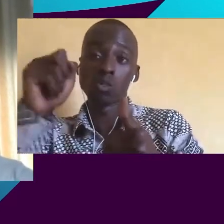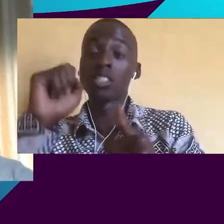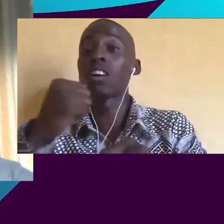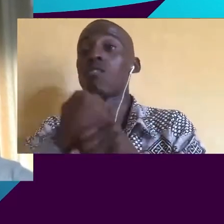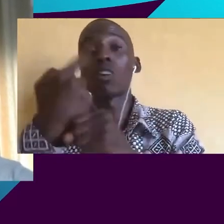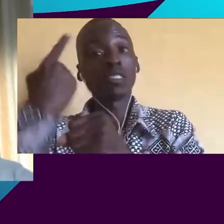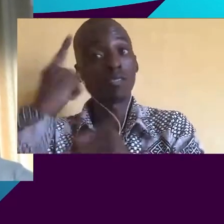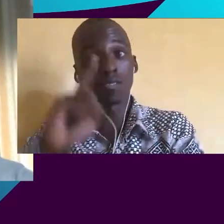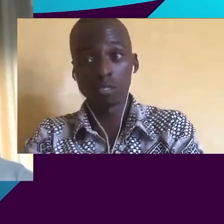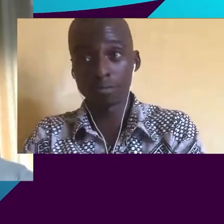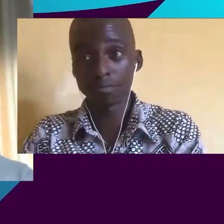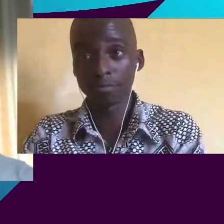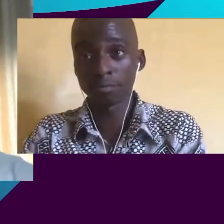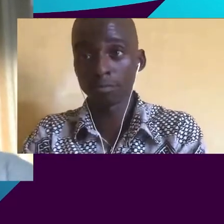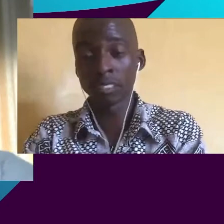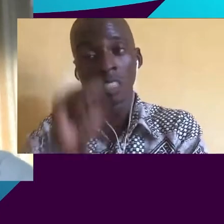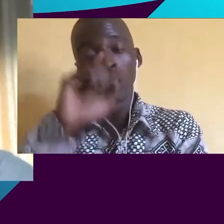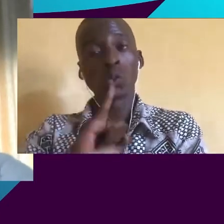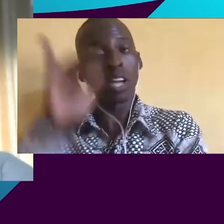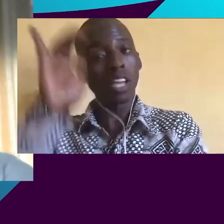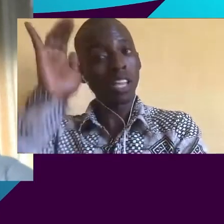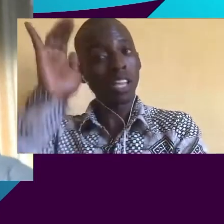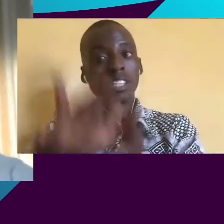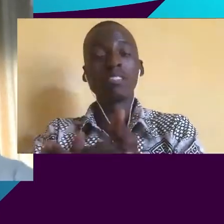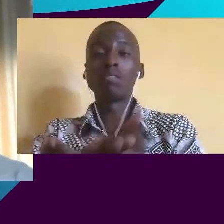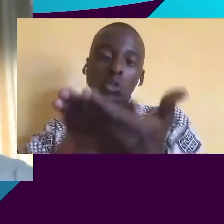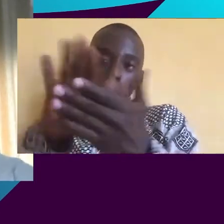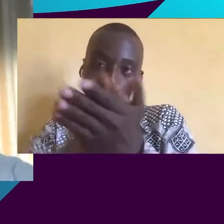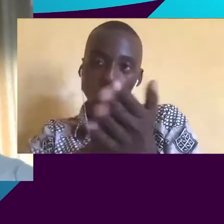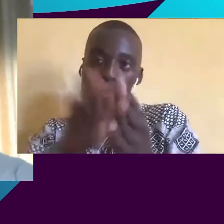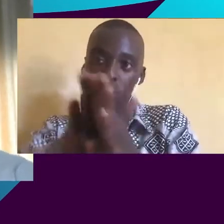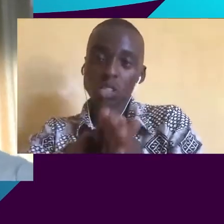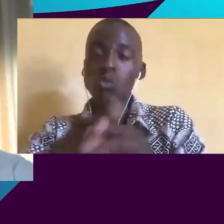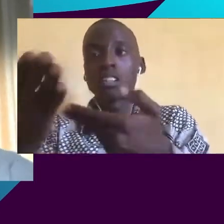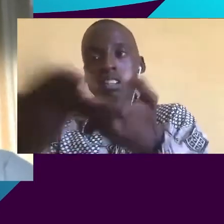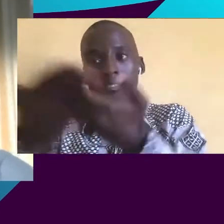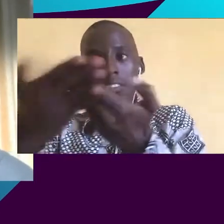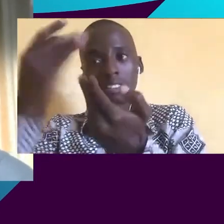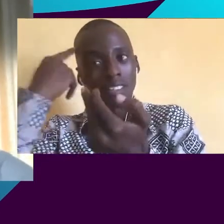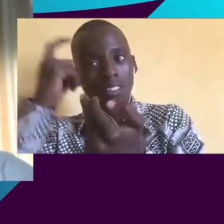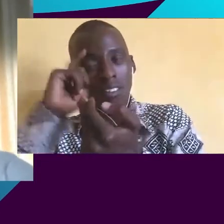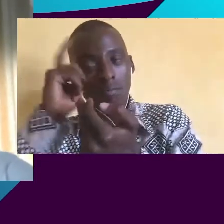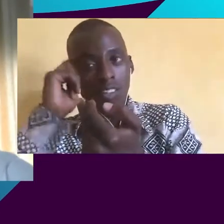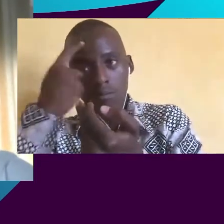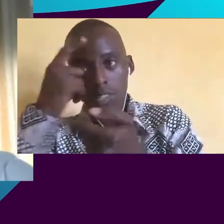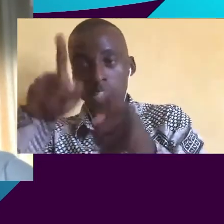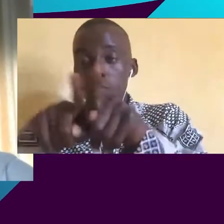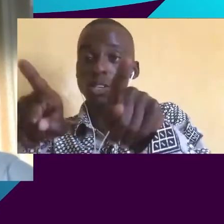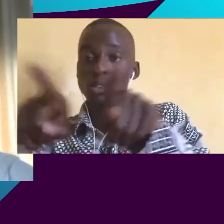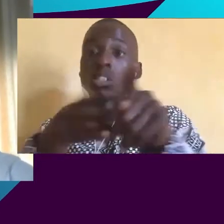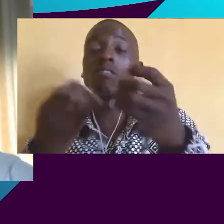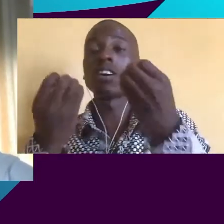I believe slowly we can do the government, but also as before we have our initiatives.